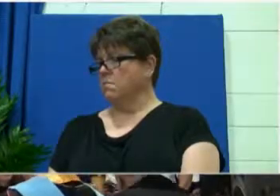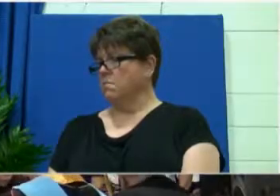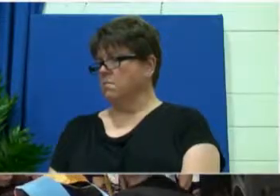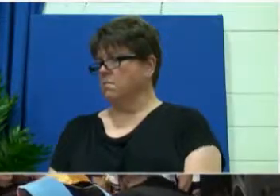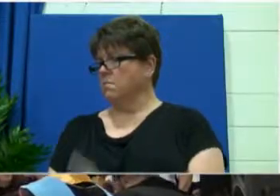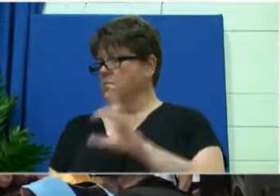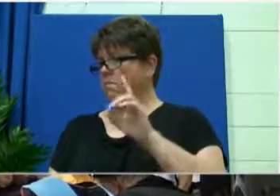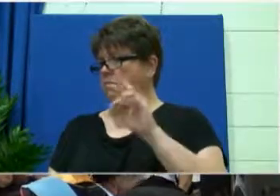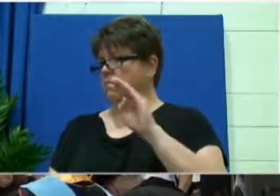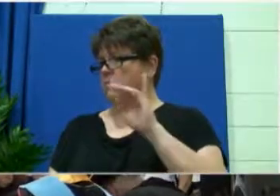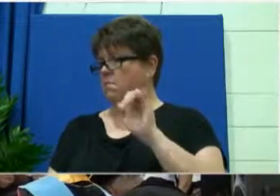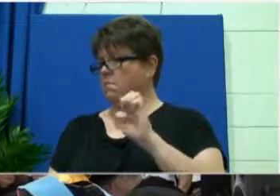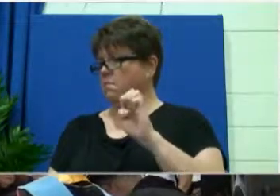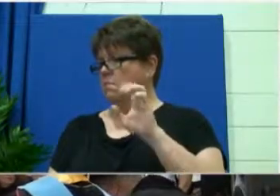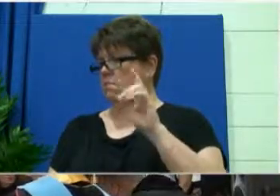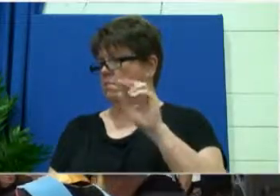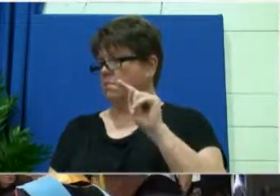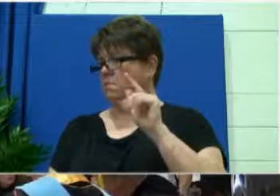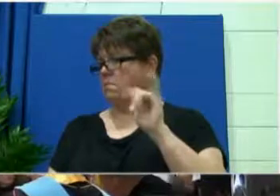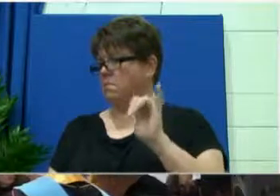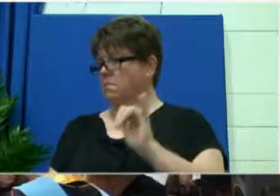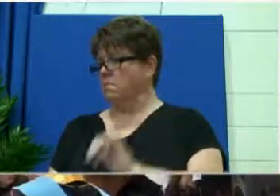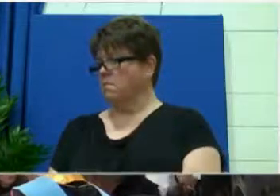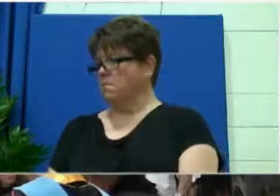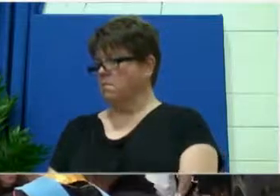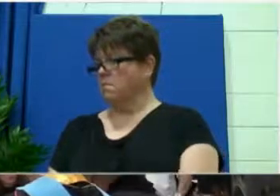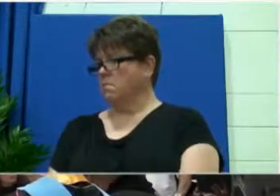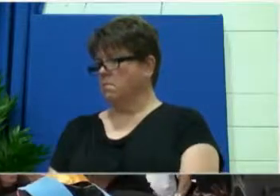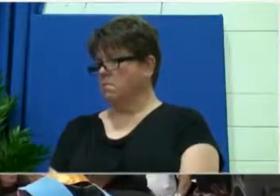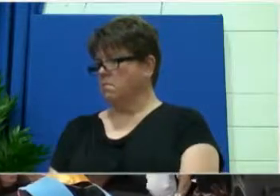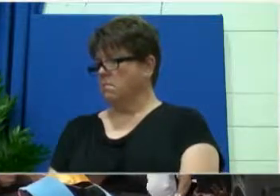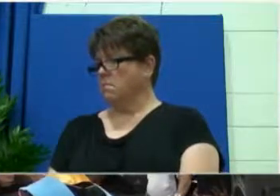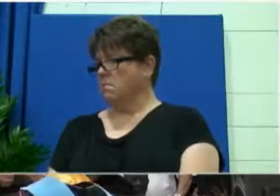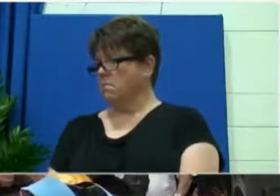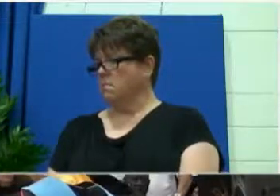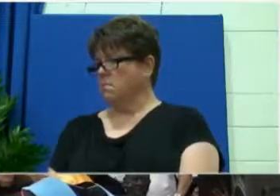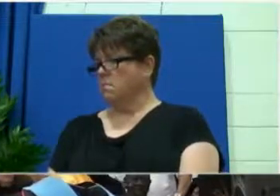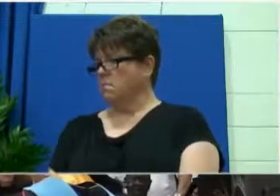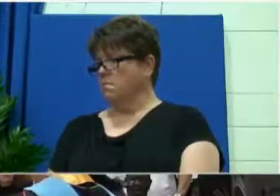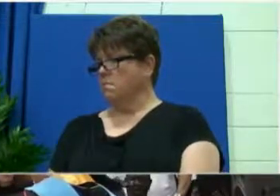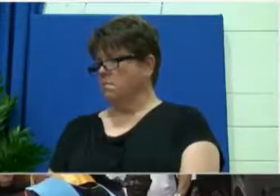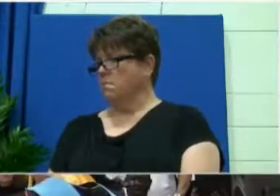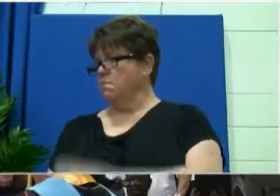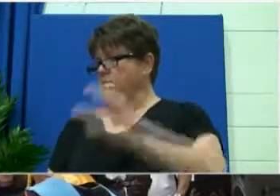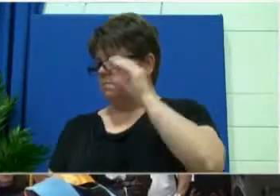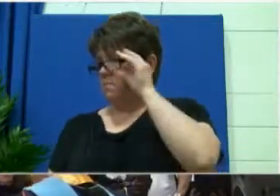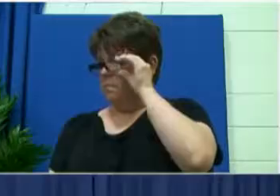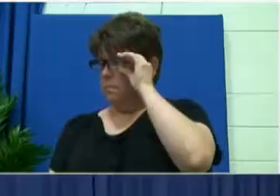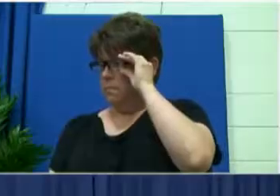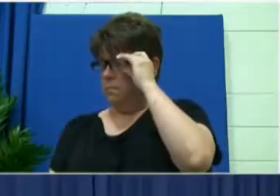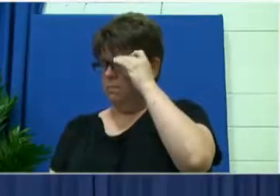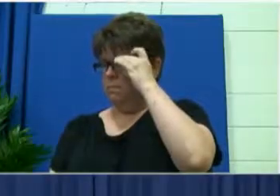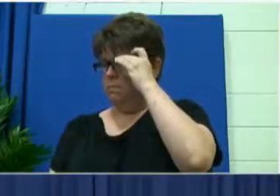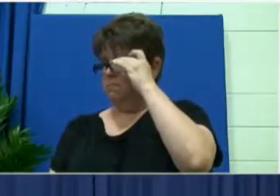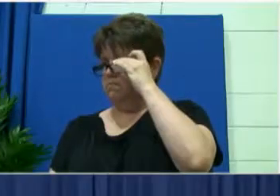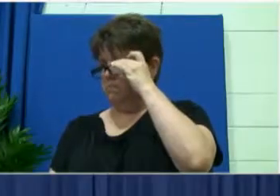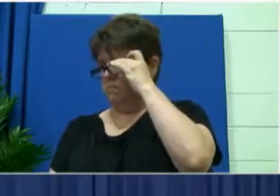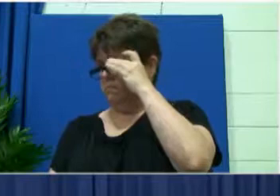Timmy Topi Adenican, Associate in Applied Science, Cosmetology, magna cum laude and Phi Theta Kappa.